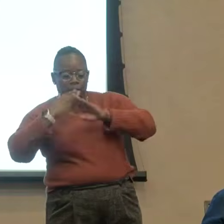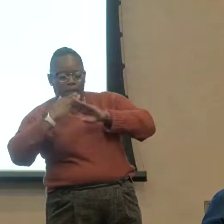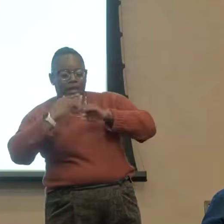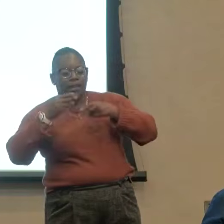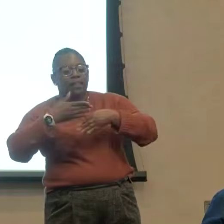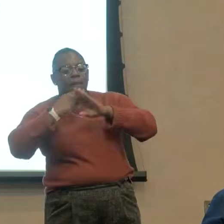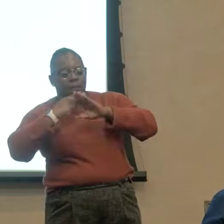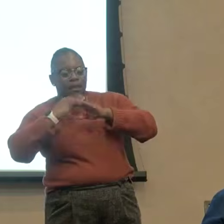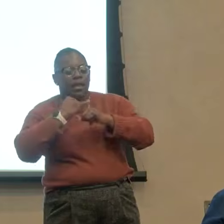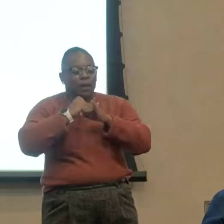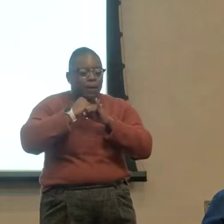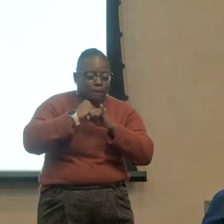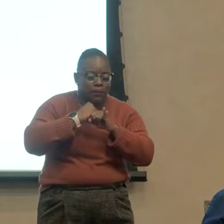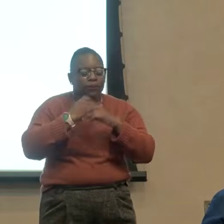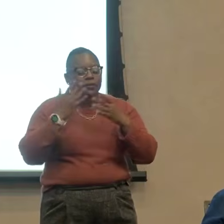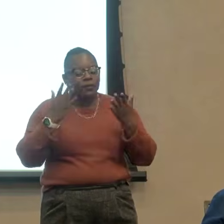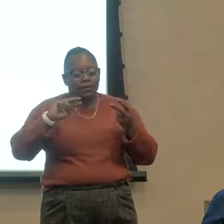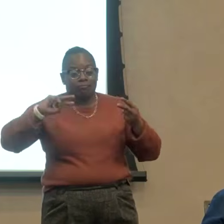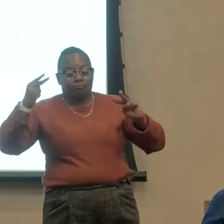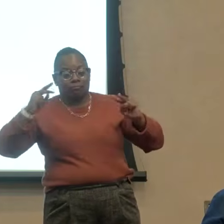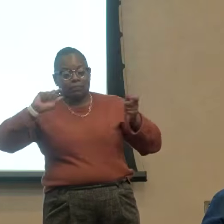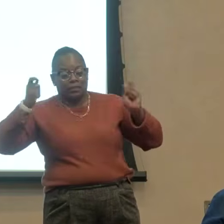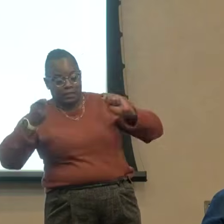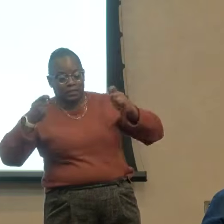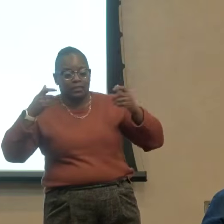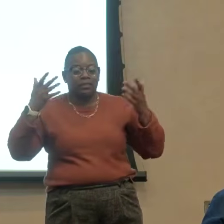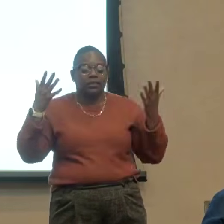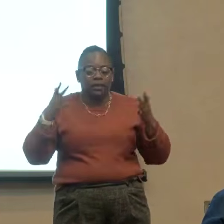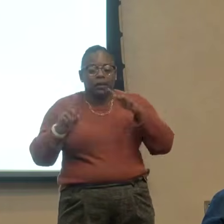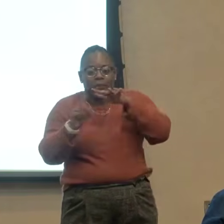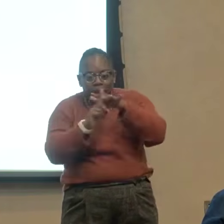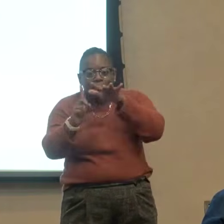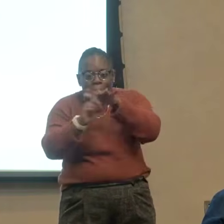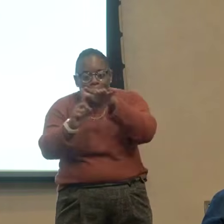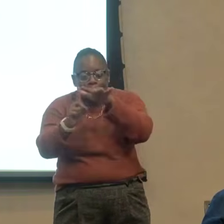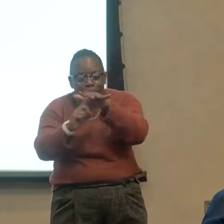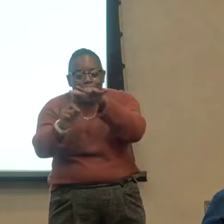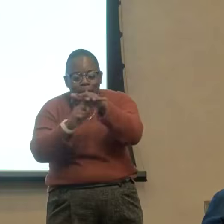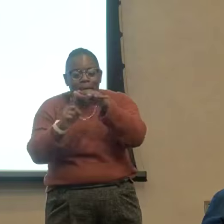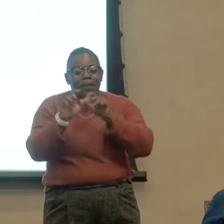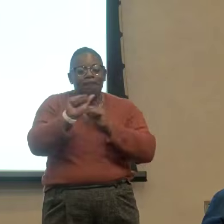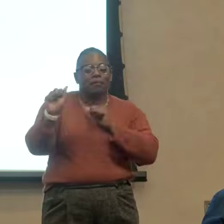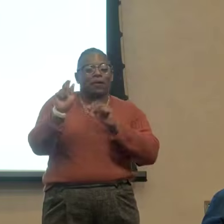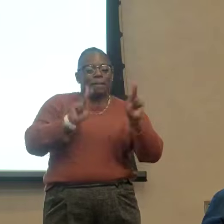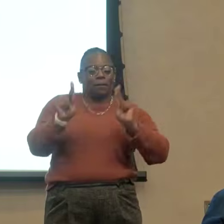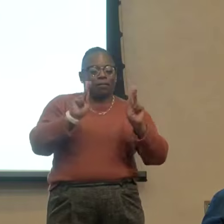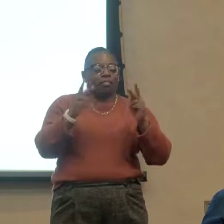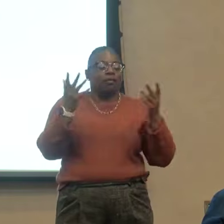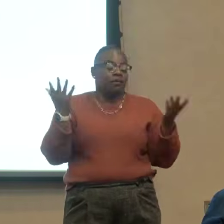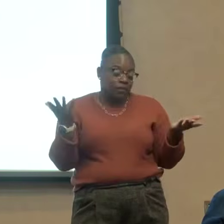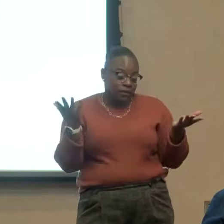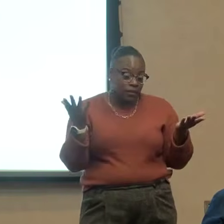clearance of immune complexes is altered. It's genetically more present in African Americans. But there